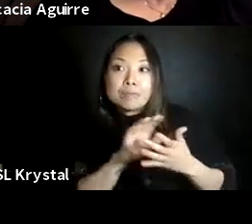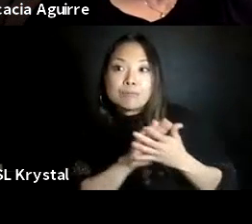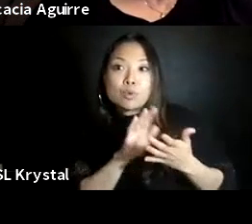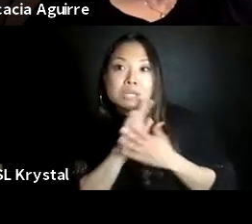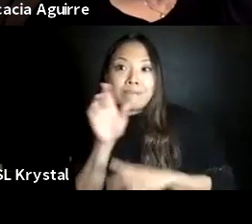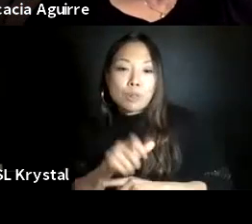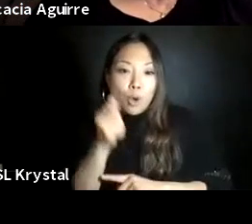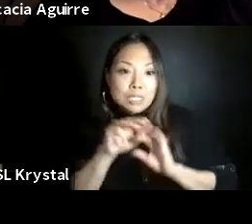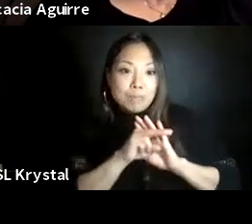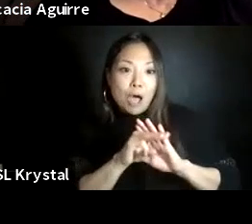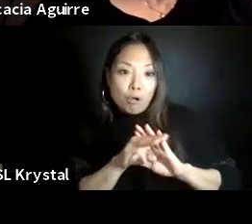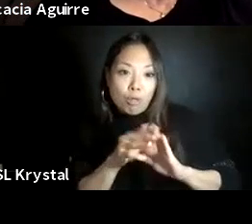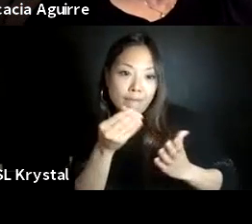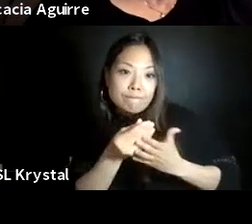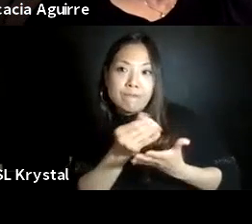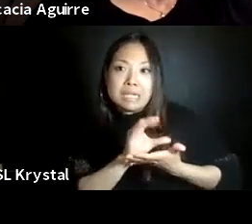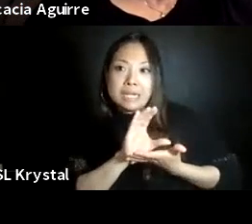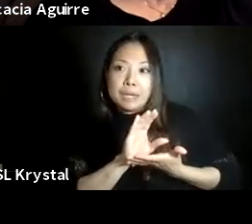across the city of Boston.